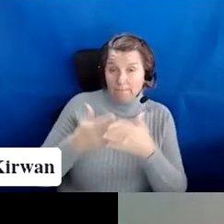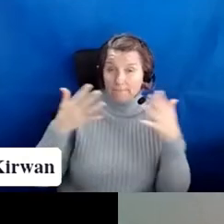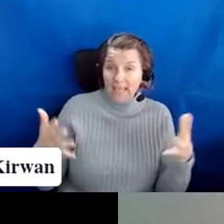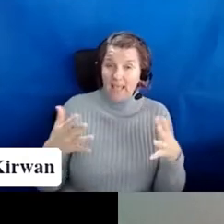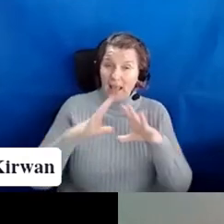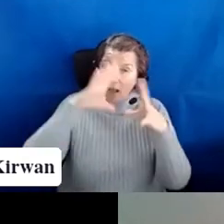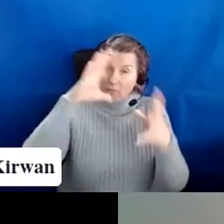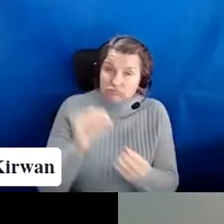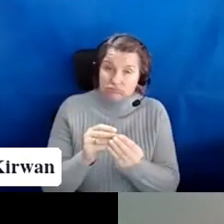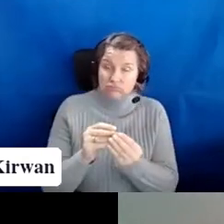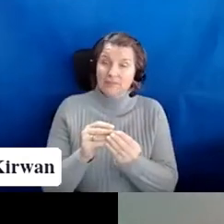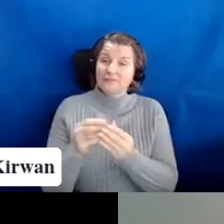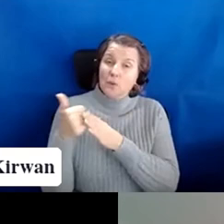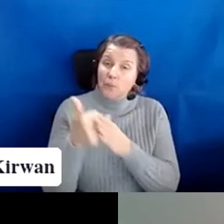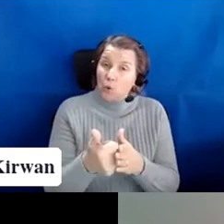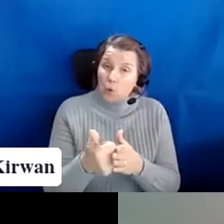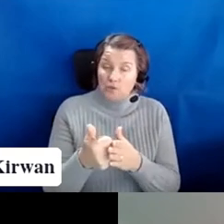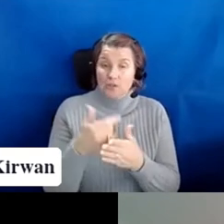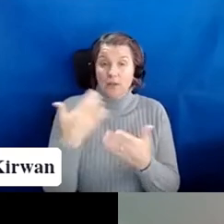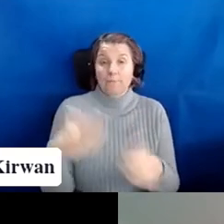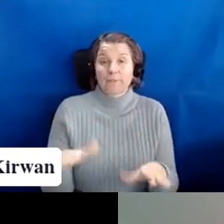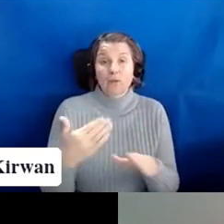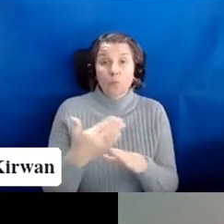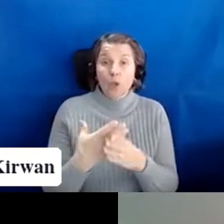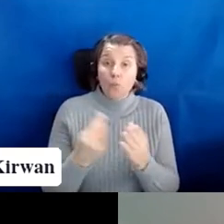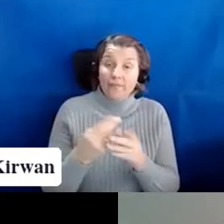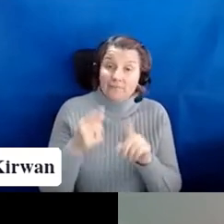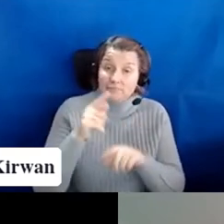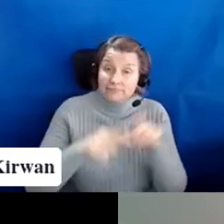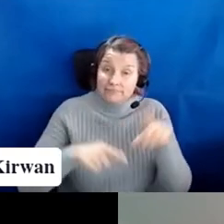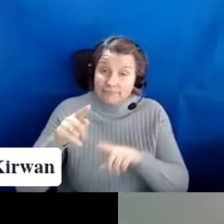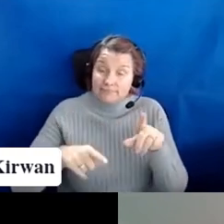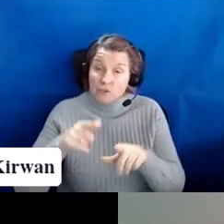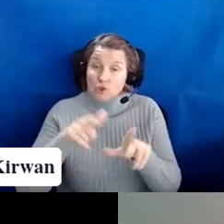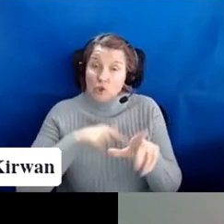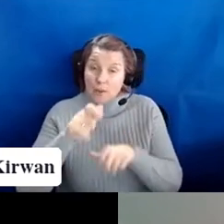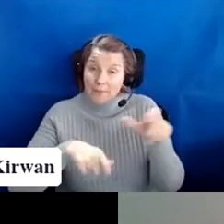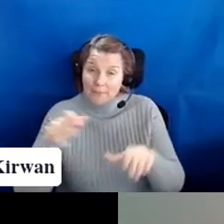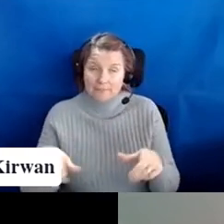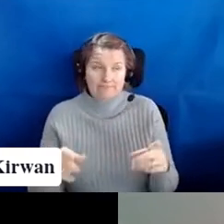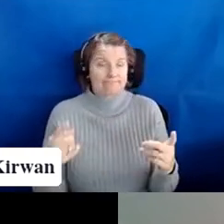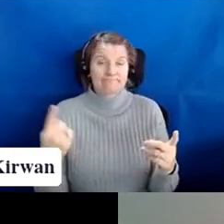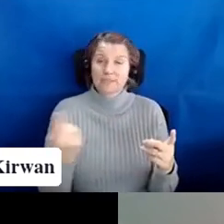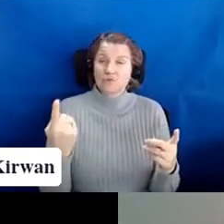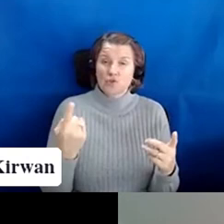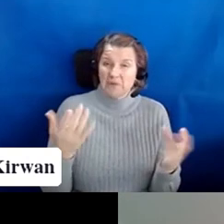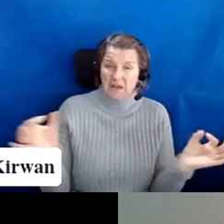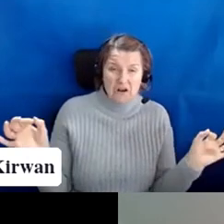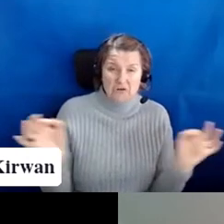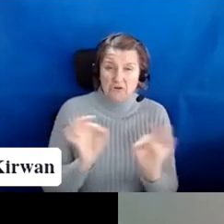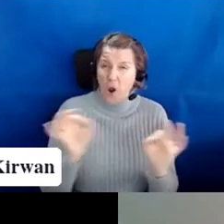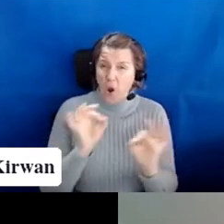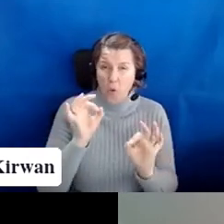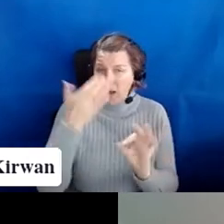support with the people that you are working with, but when it's someone who comes from no experience of the